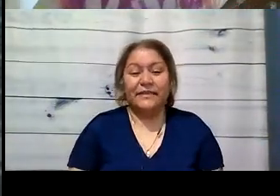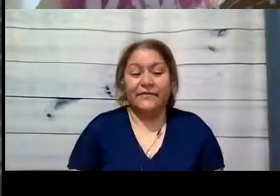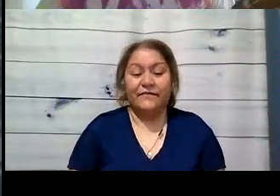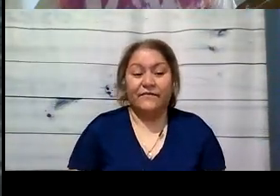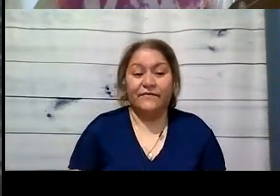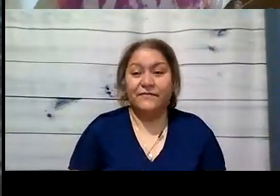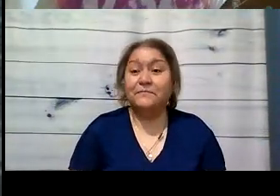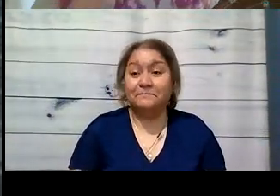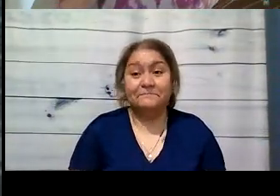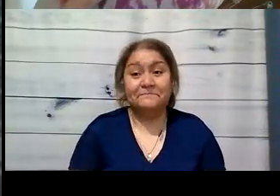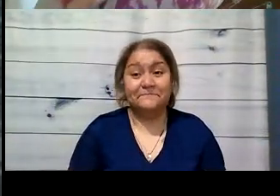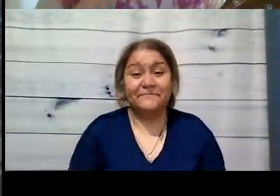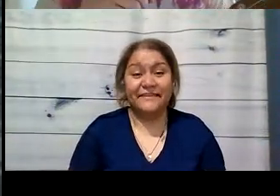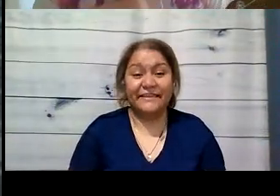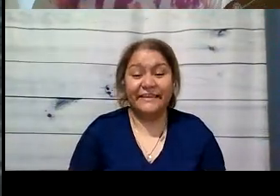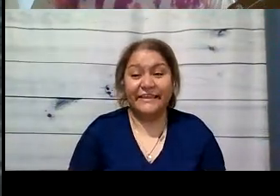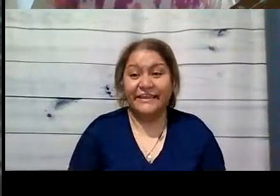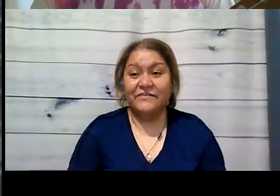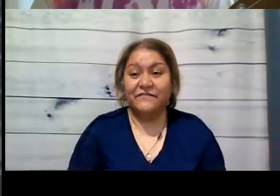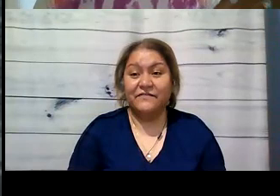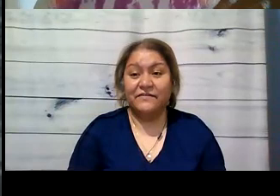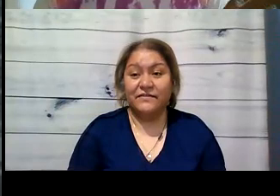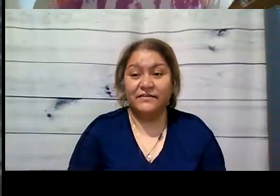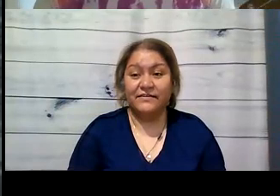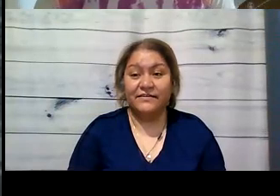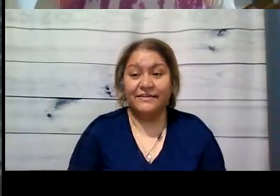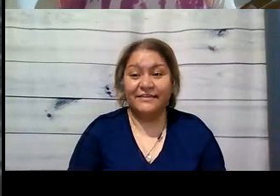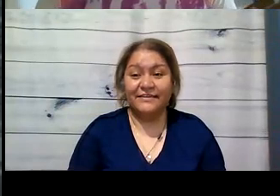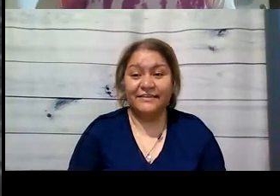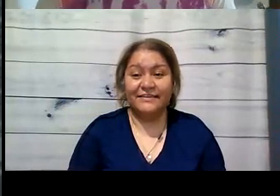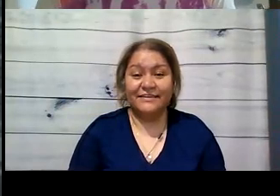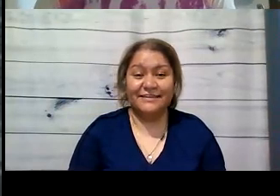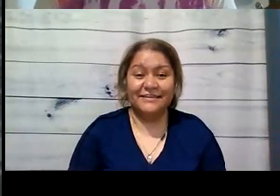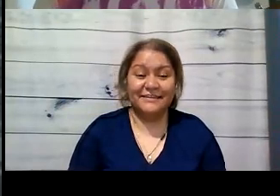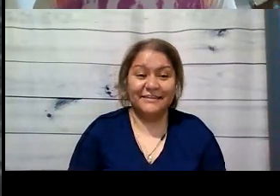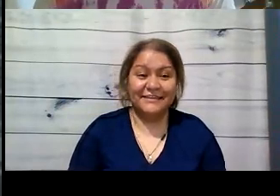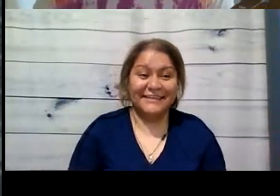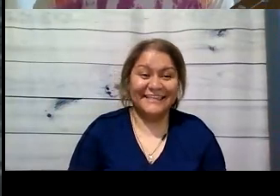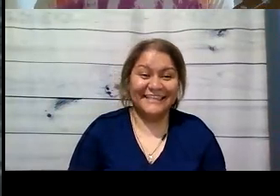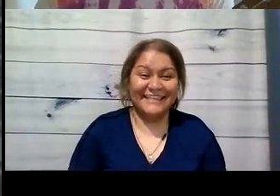Now here's the hard one. And it's not just hard for me because I just did the action song.